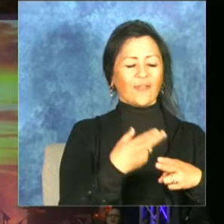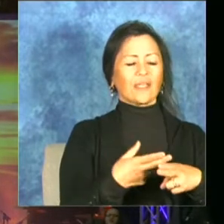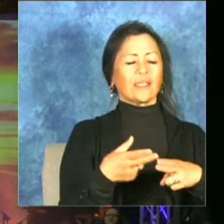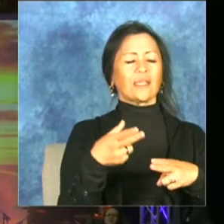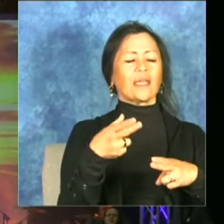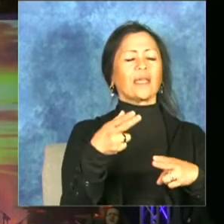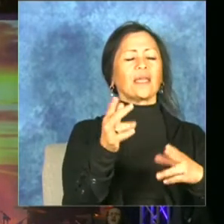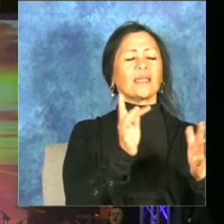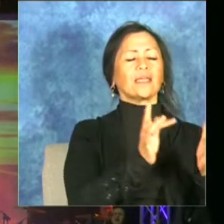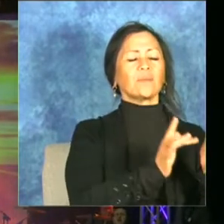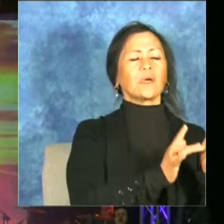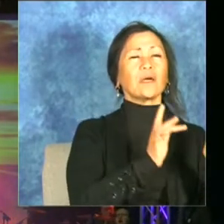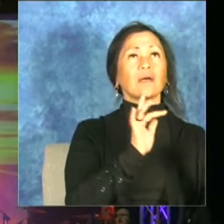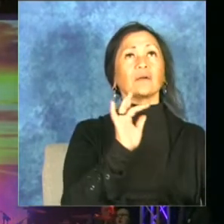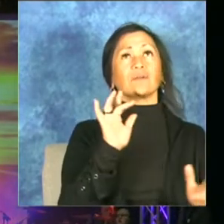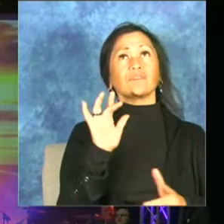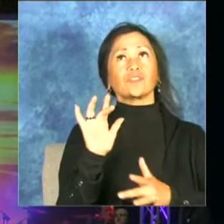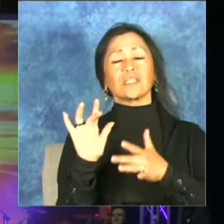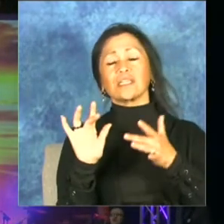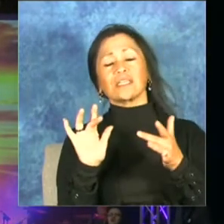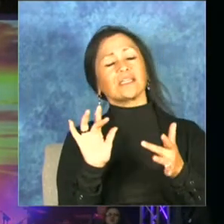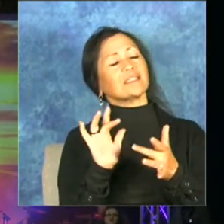in the name of